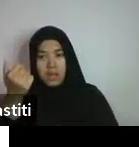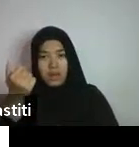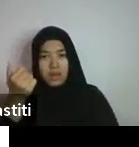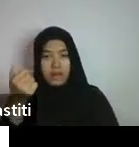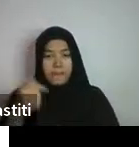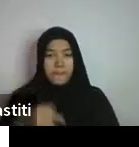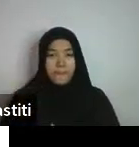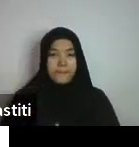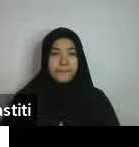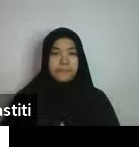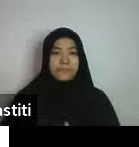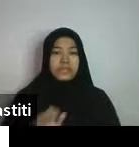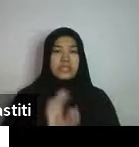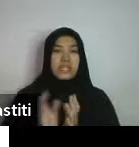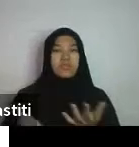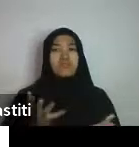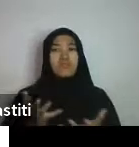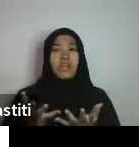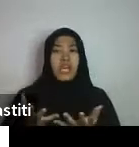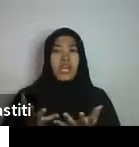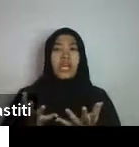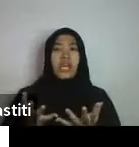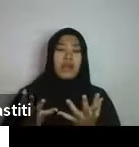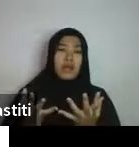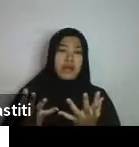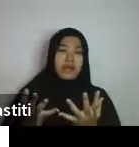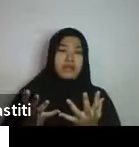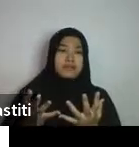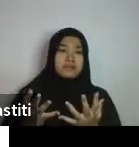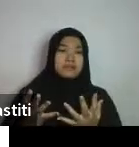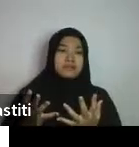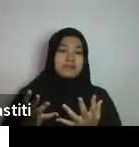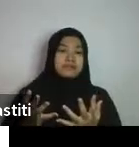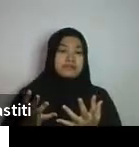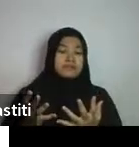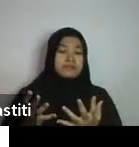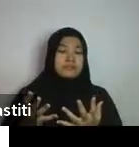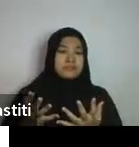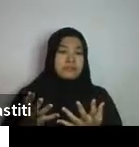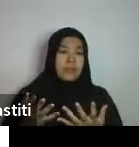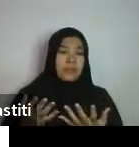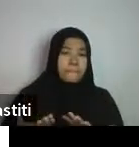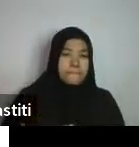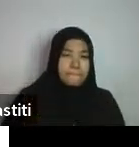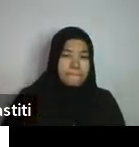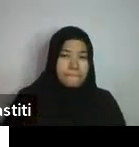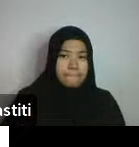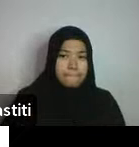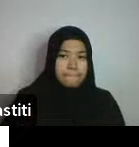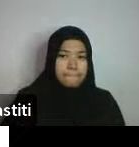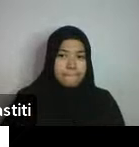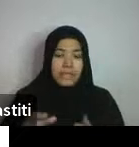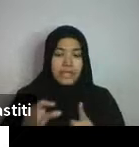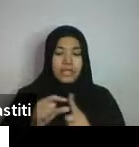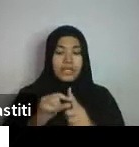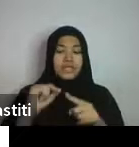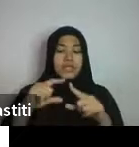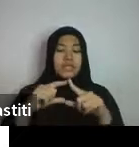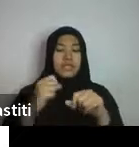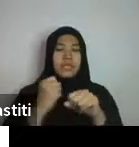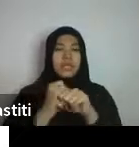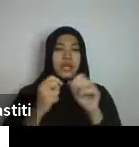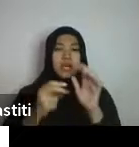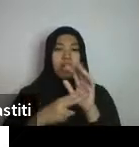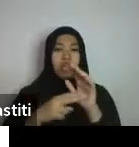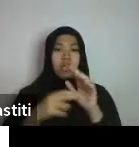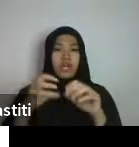she couldn't express that or couldn't describe her symptoms very well. And unfortunately, she got sicker because of that. And